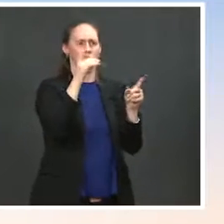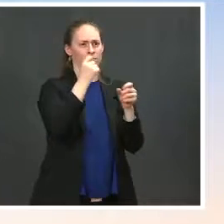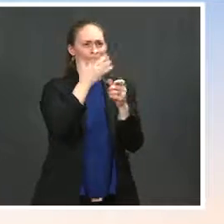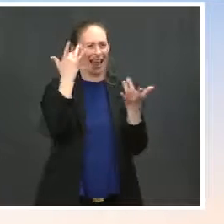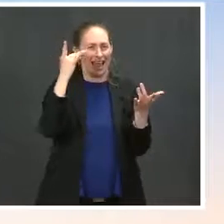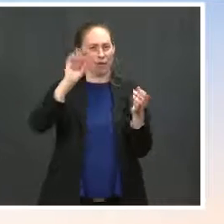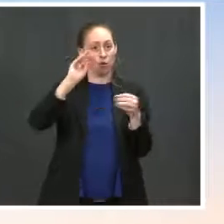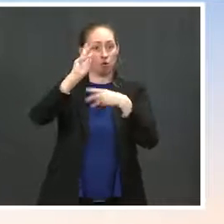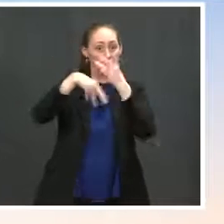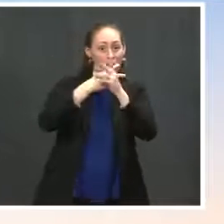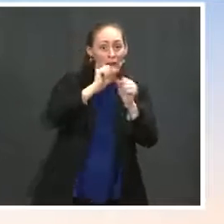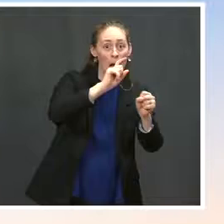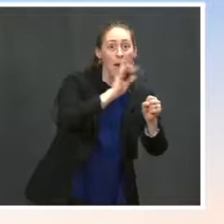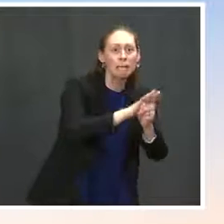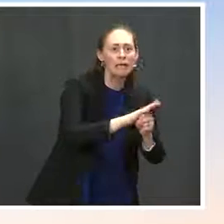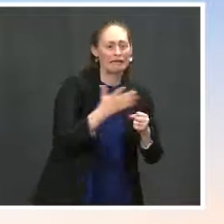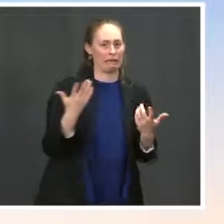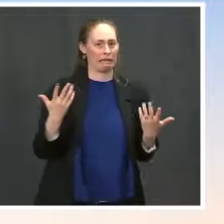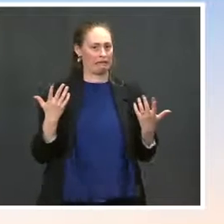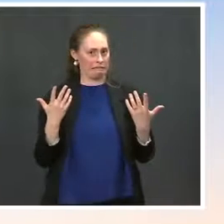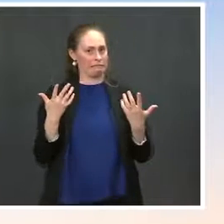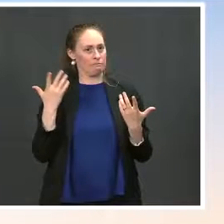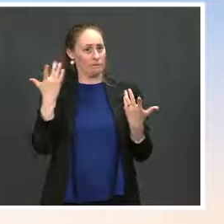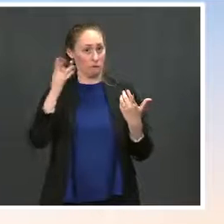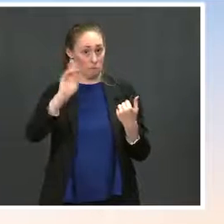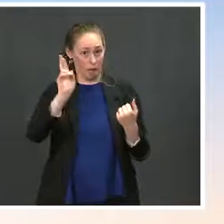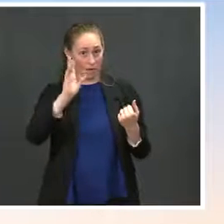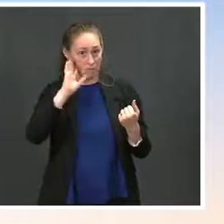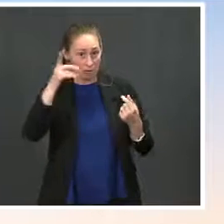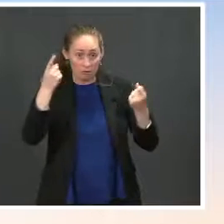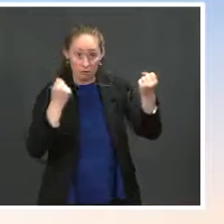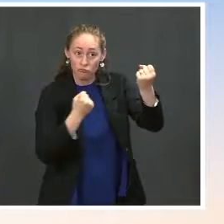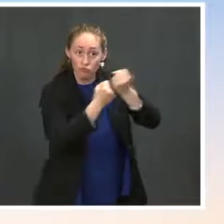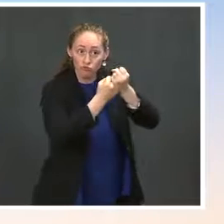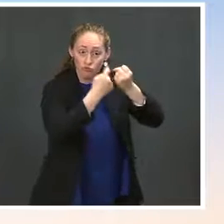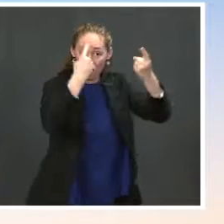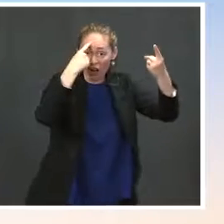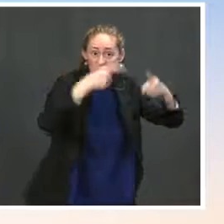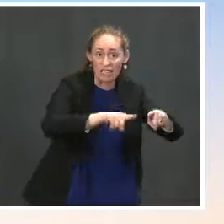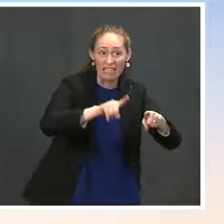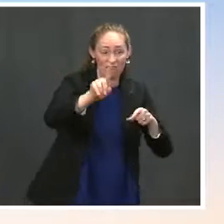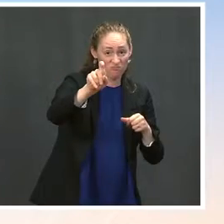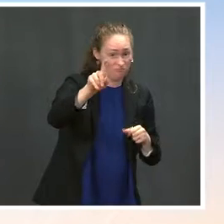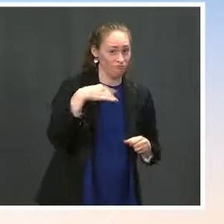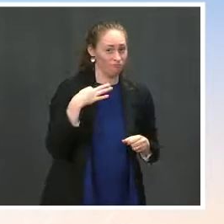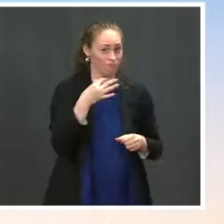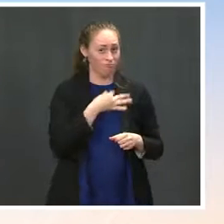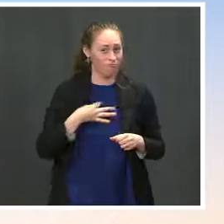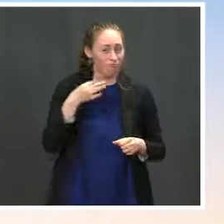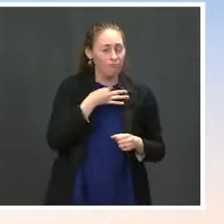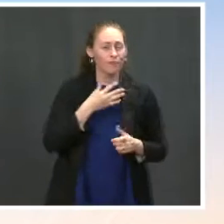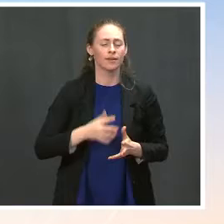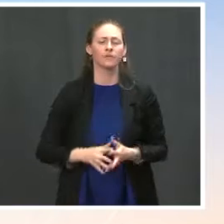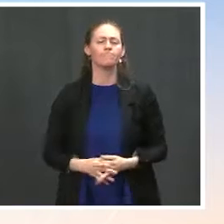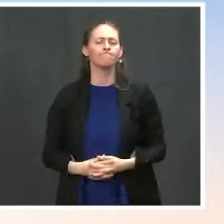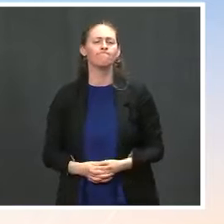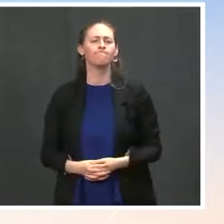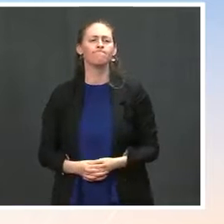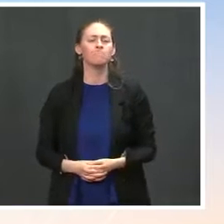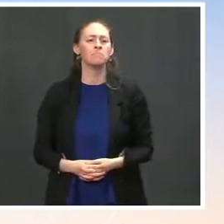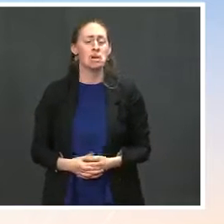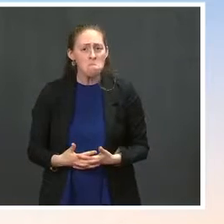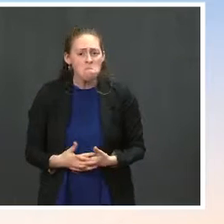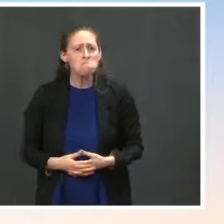that Republicans will get on board with your plan once you release it? Well, a lot of the plan is